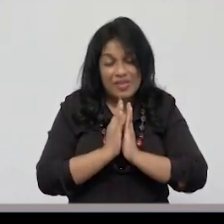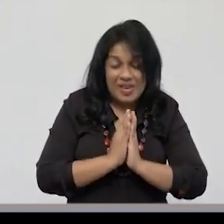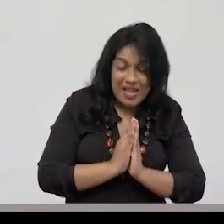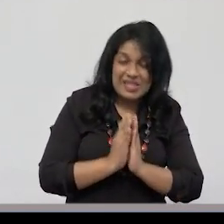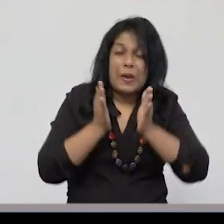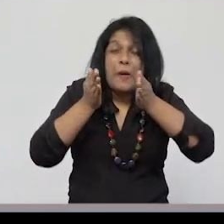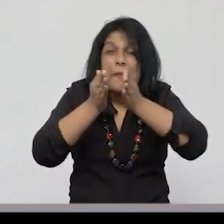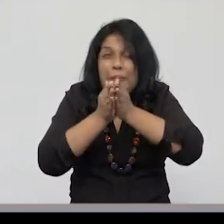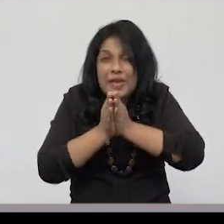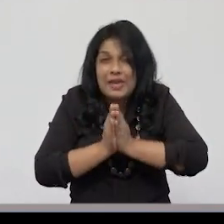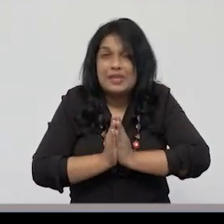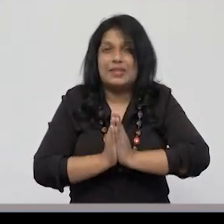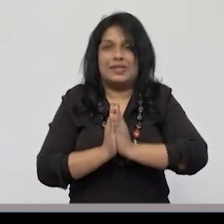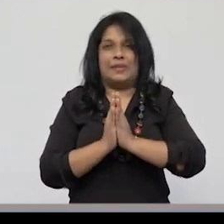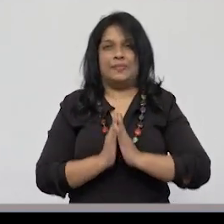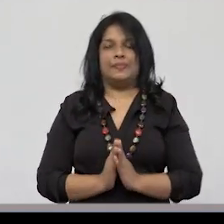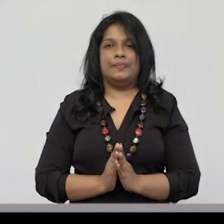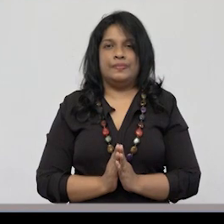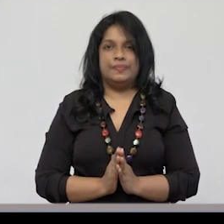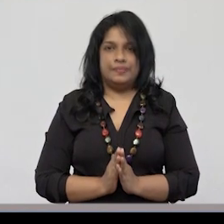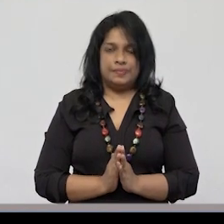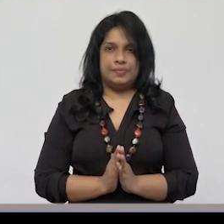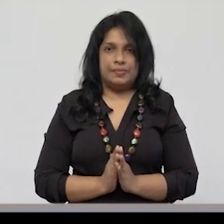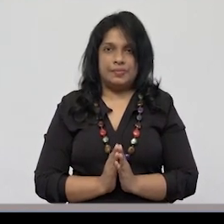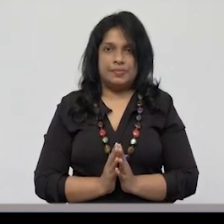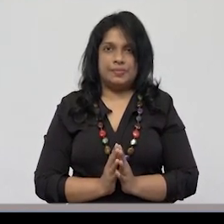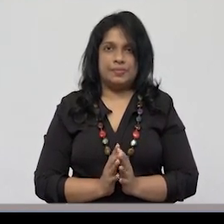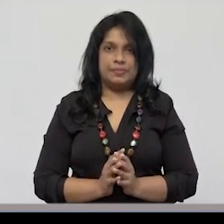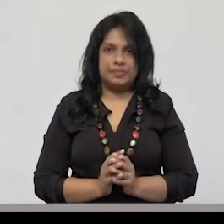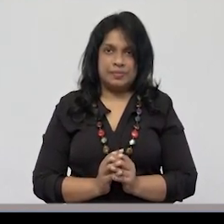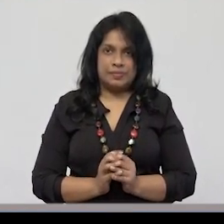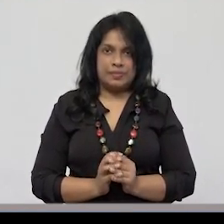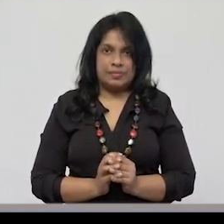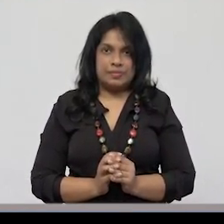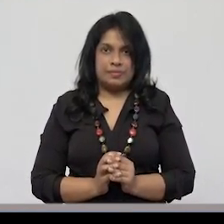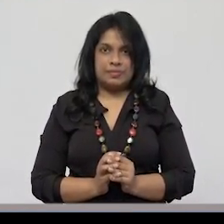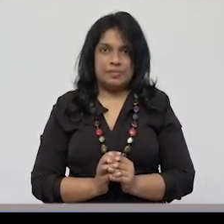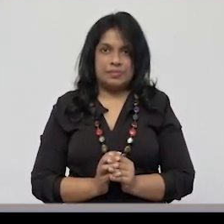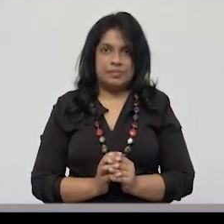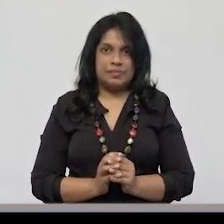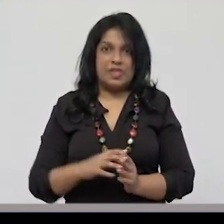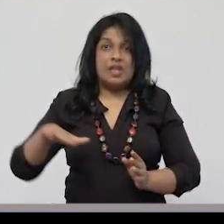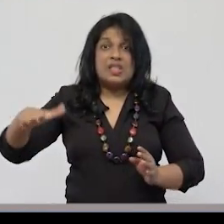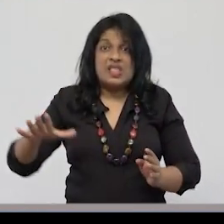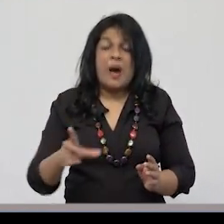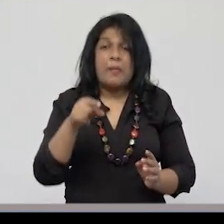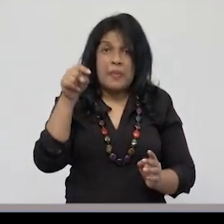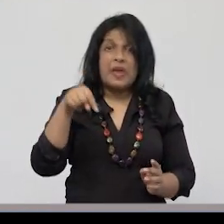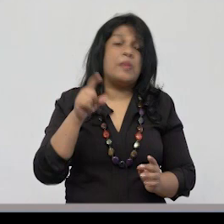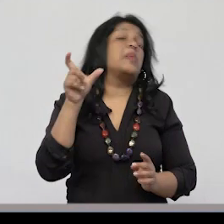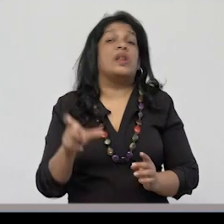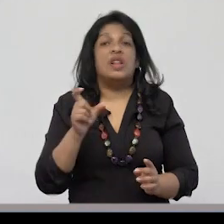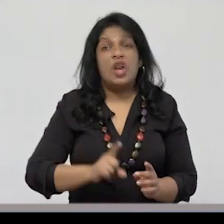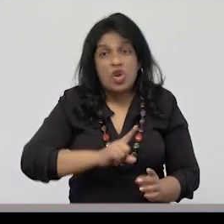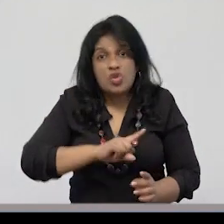your mind. Some of you have overworked mind, overworked anxiety. You have overworked